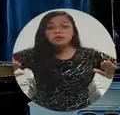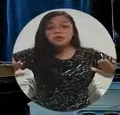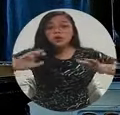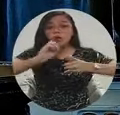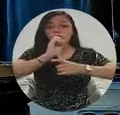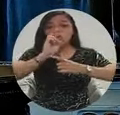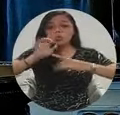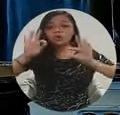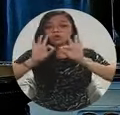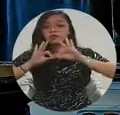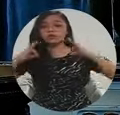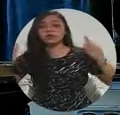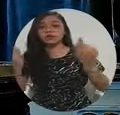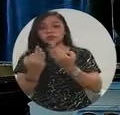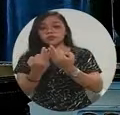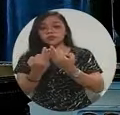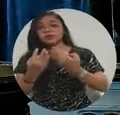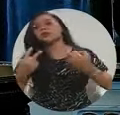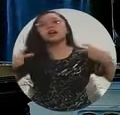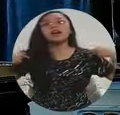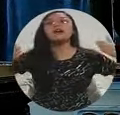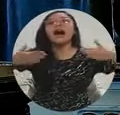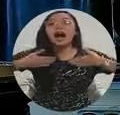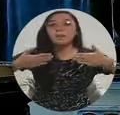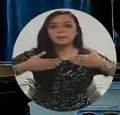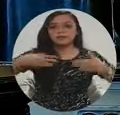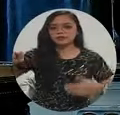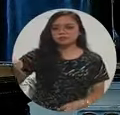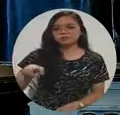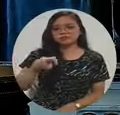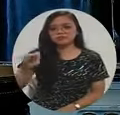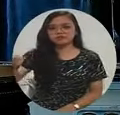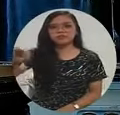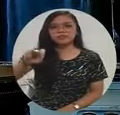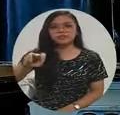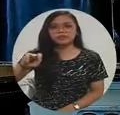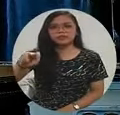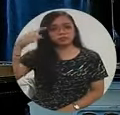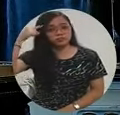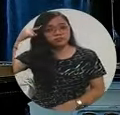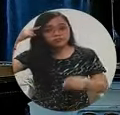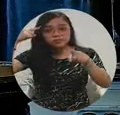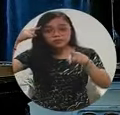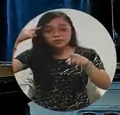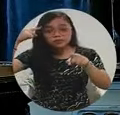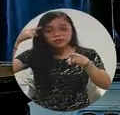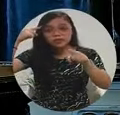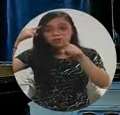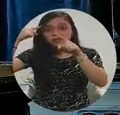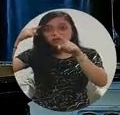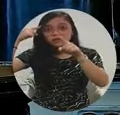And your family will have a happy sailing. We think that way.